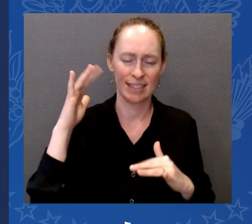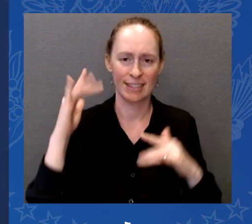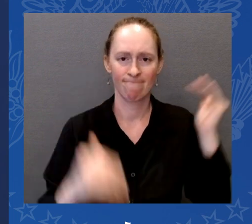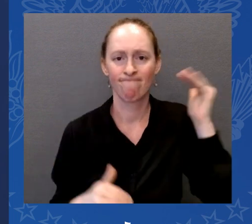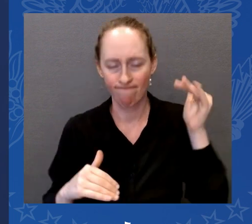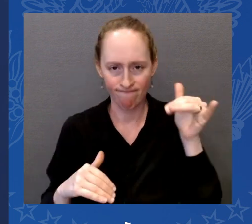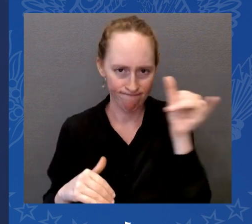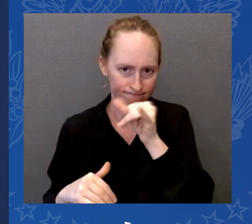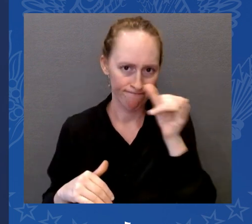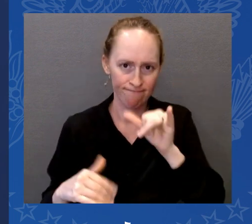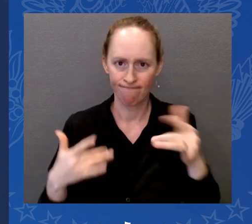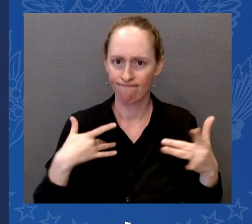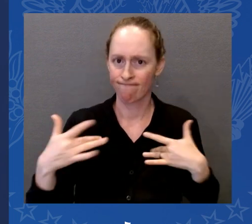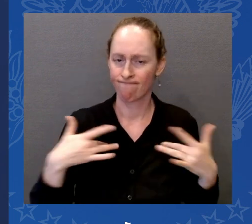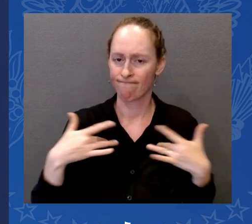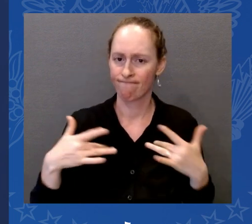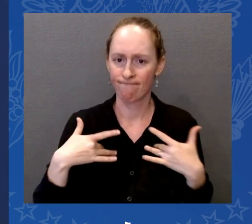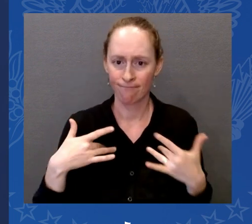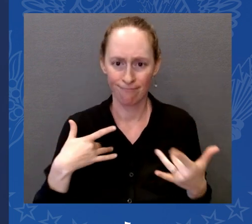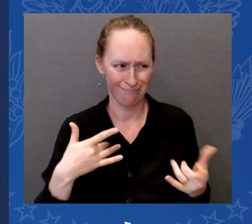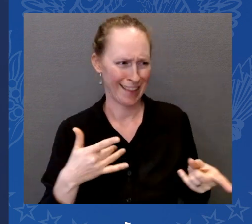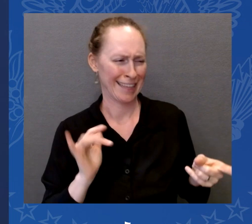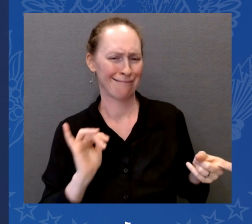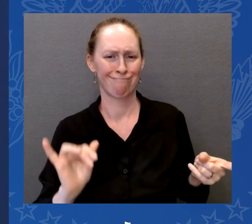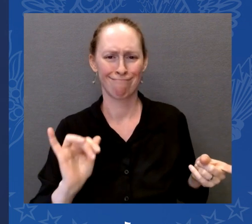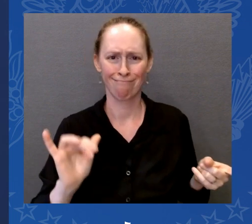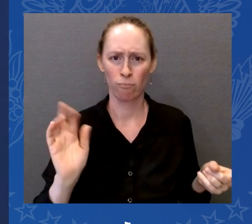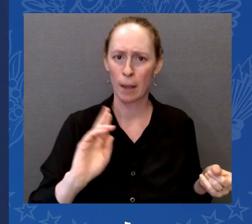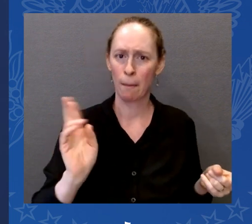of them, present company excluded,